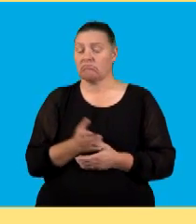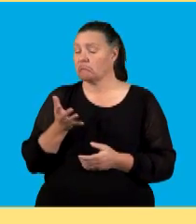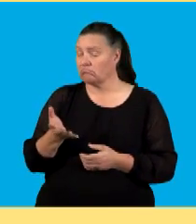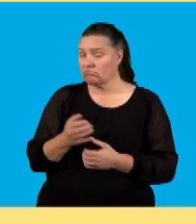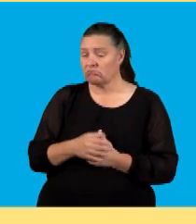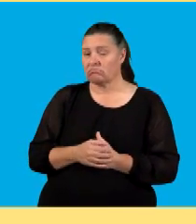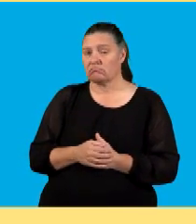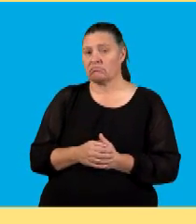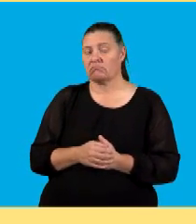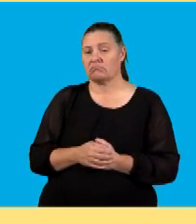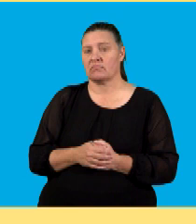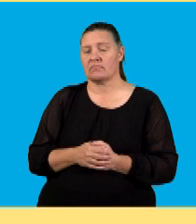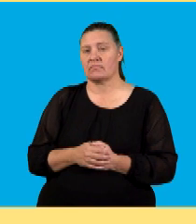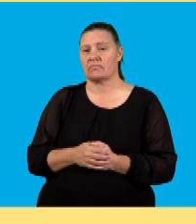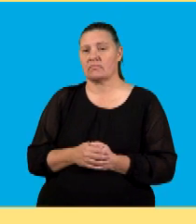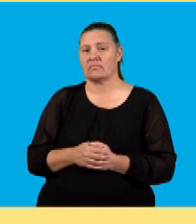And it reads,